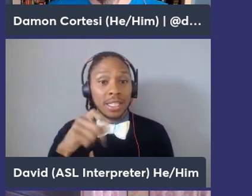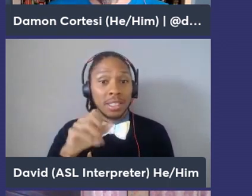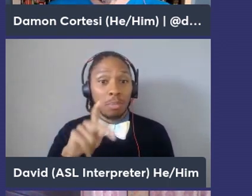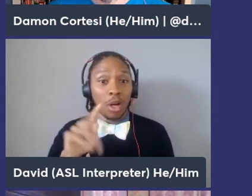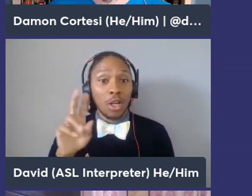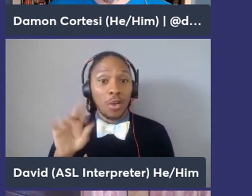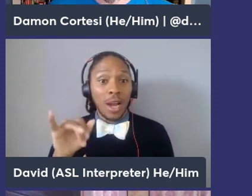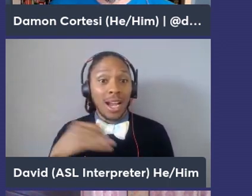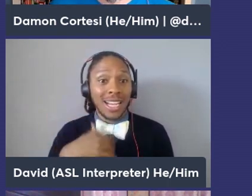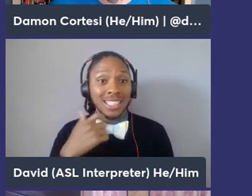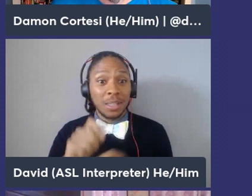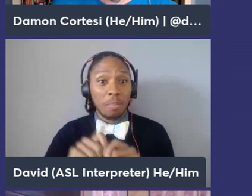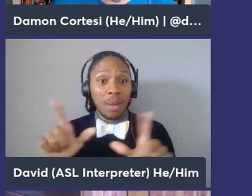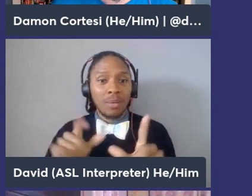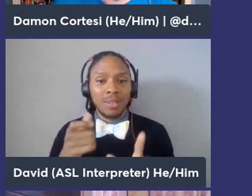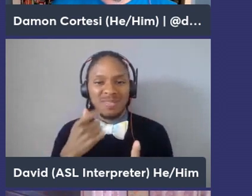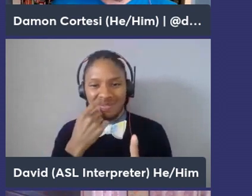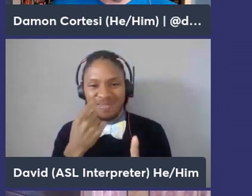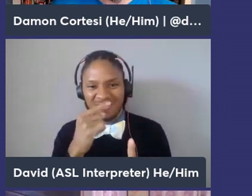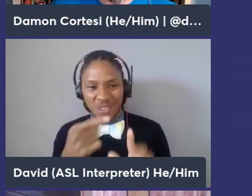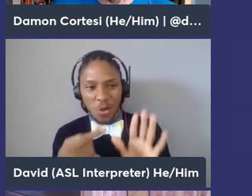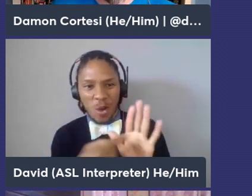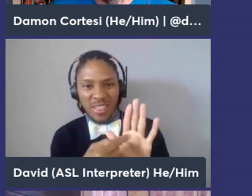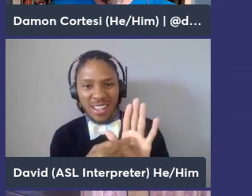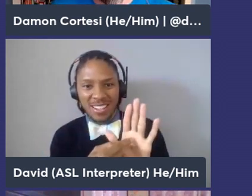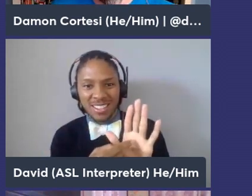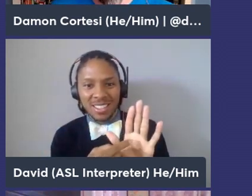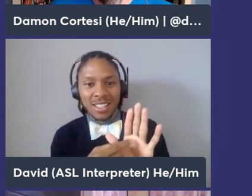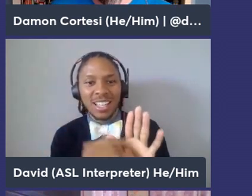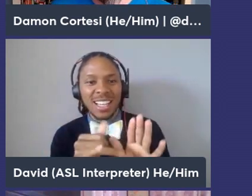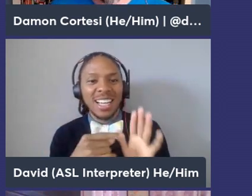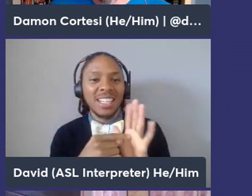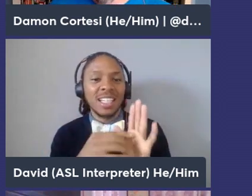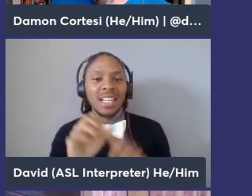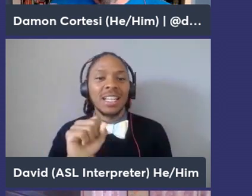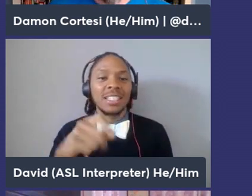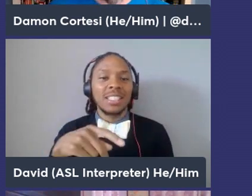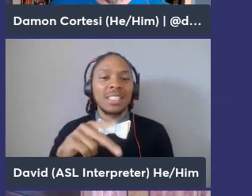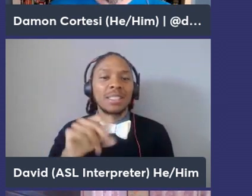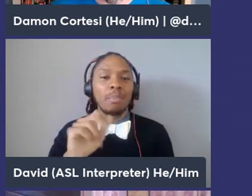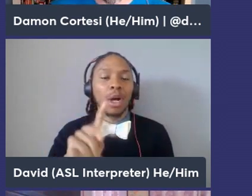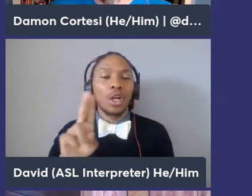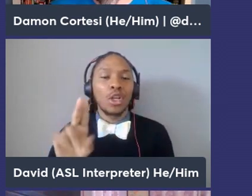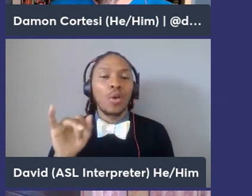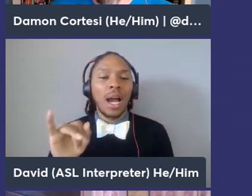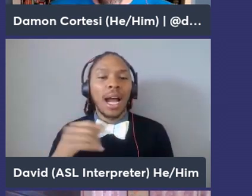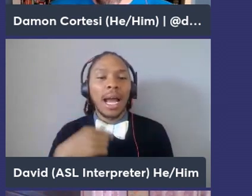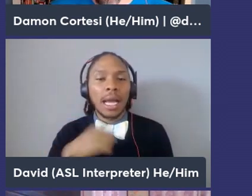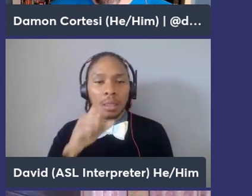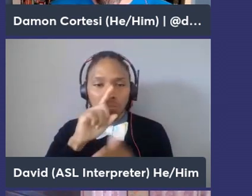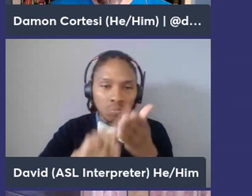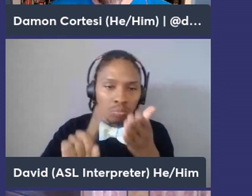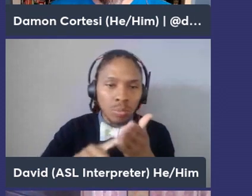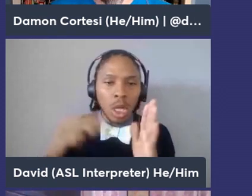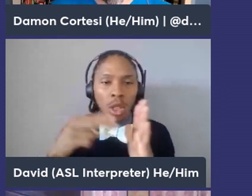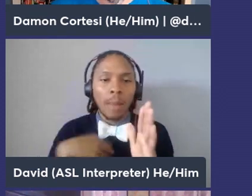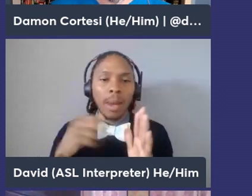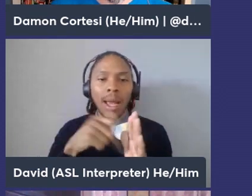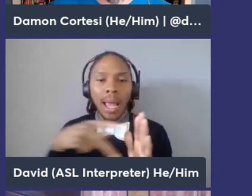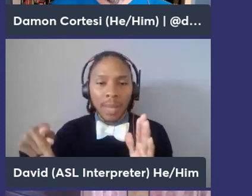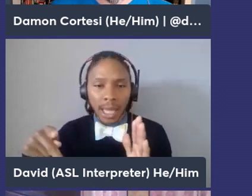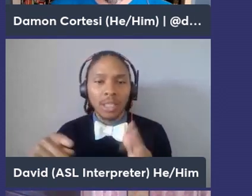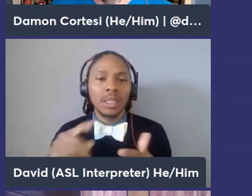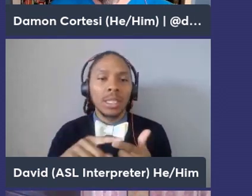that is actually right here. So this is just an example of the Spark UI, and I can dive in here, look at my